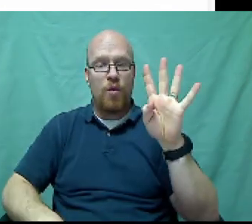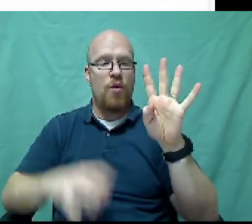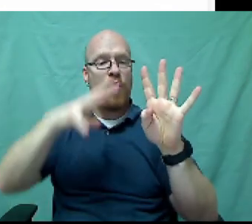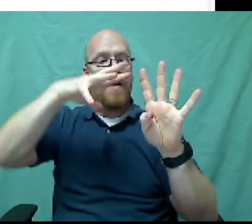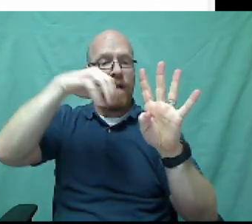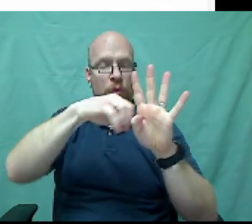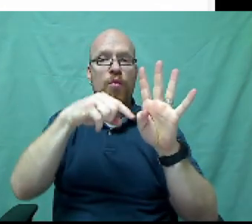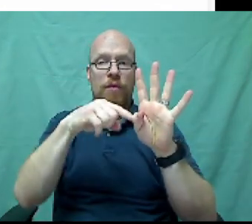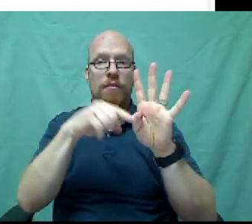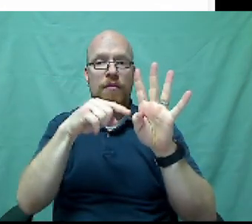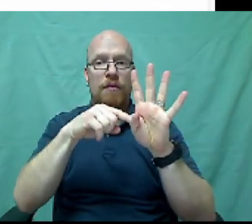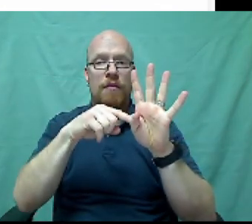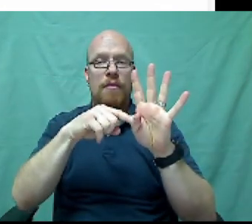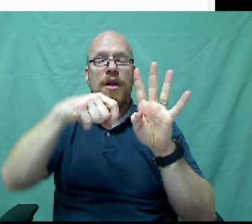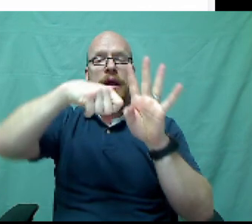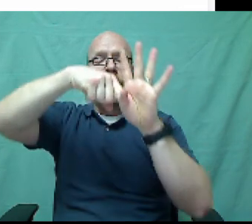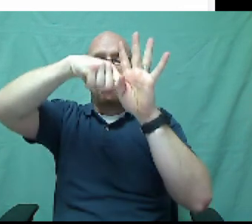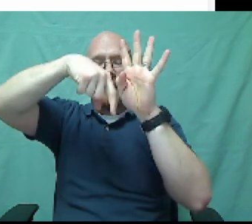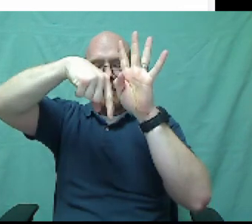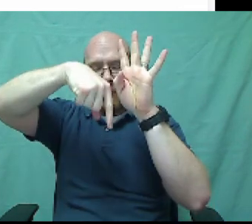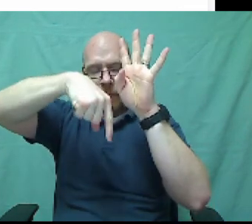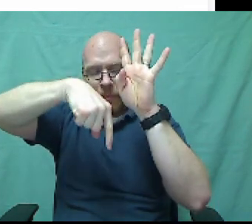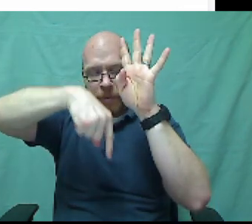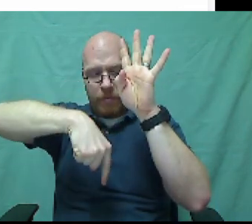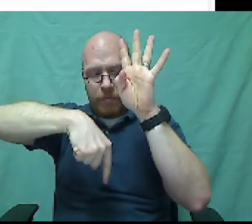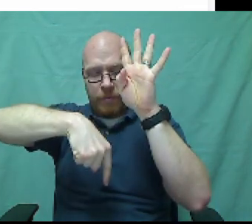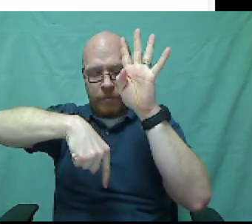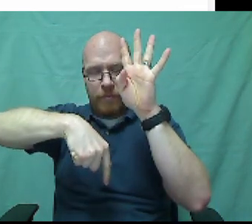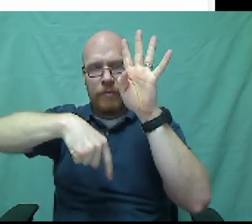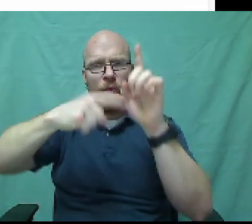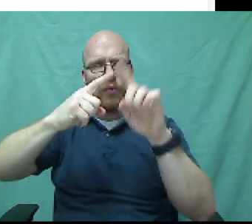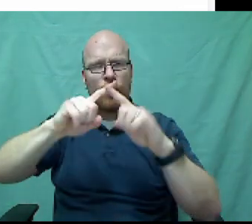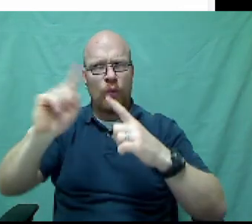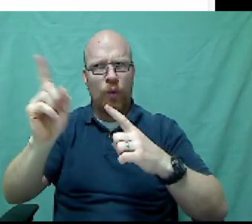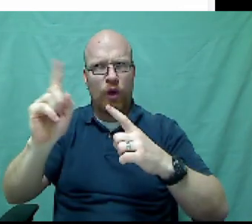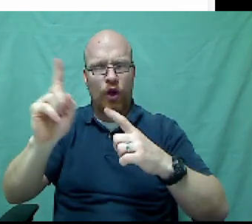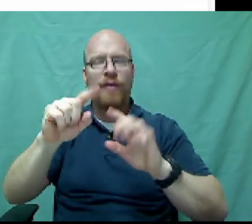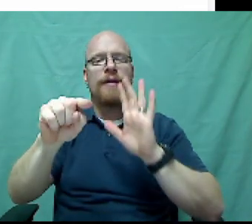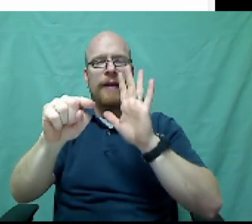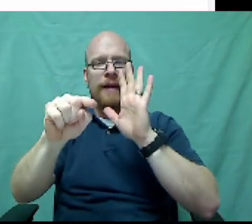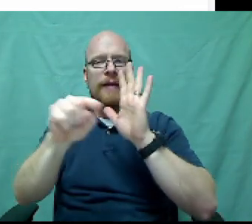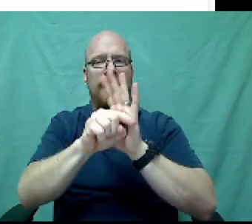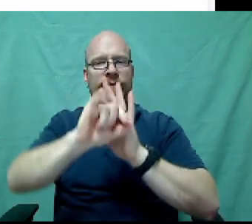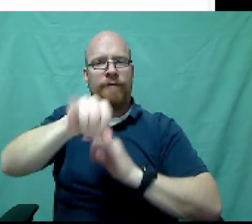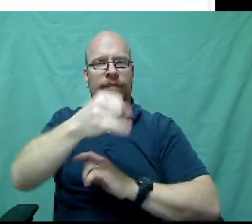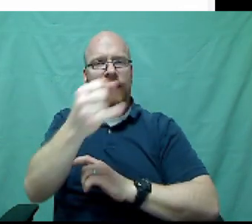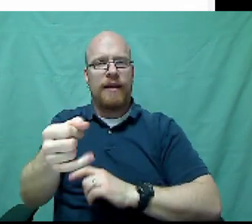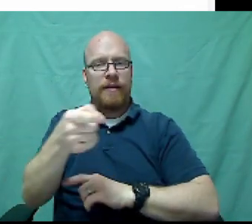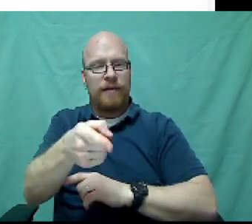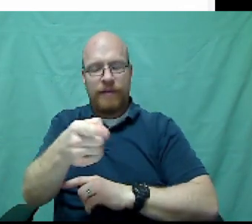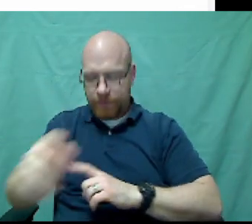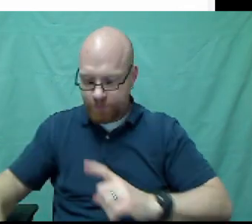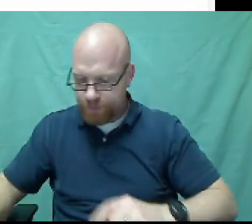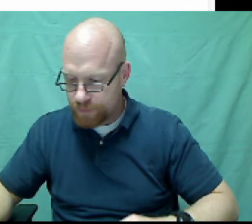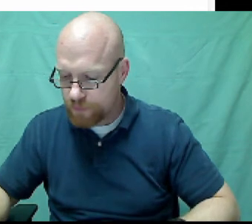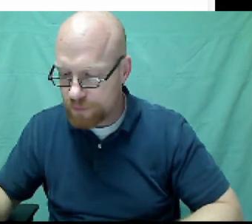4. It's included in the graph, and then it goes downward from there to negative infinity.